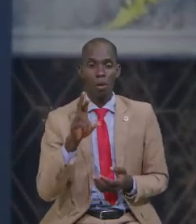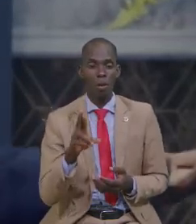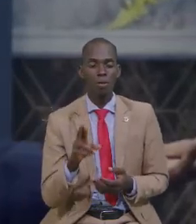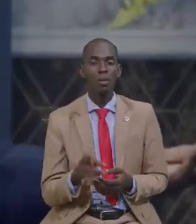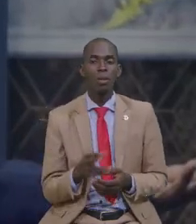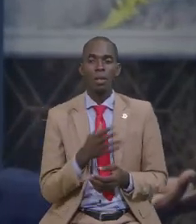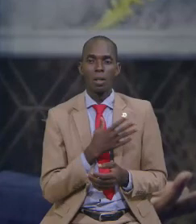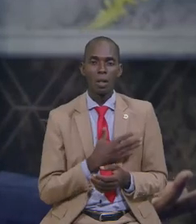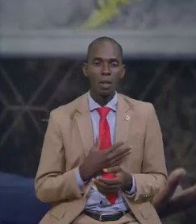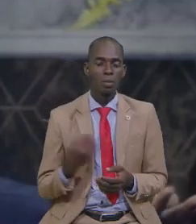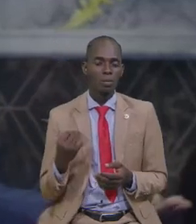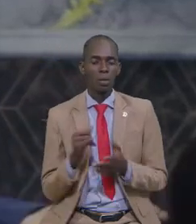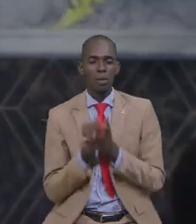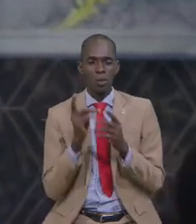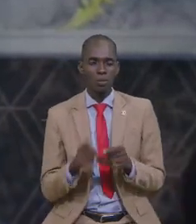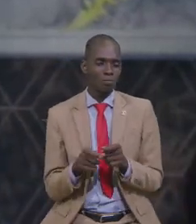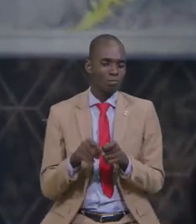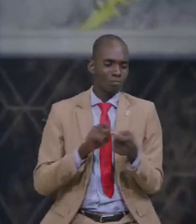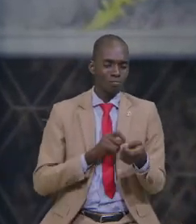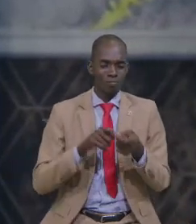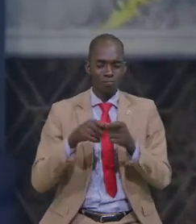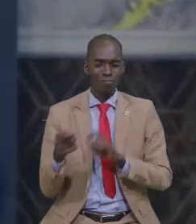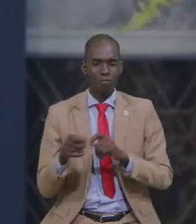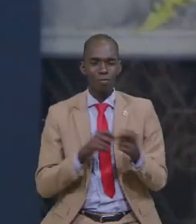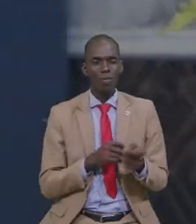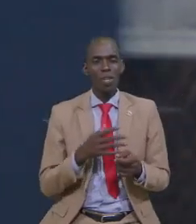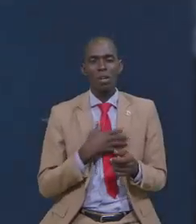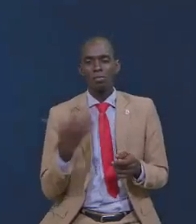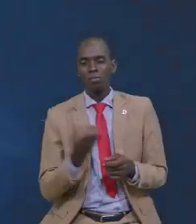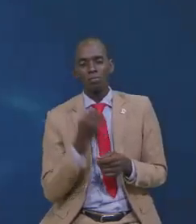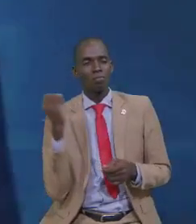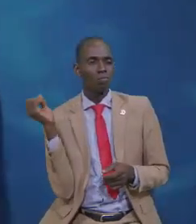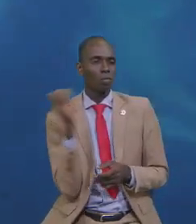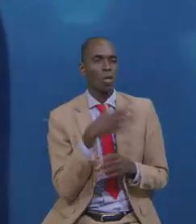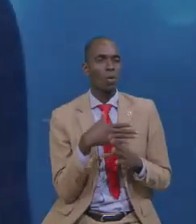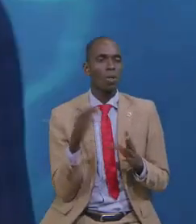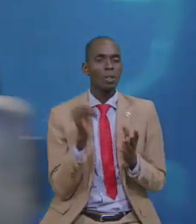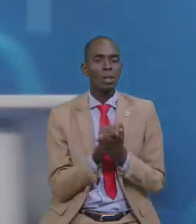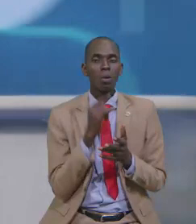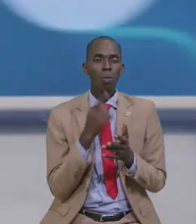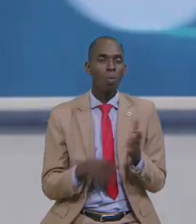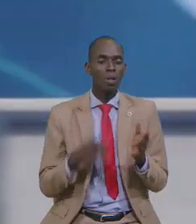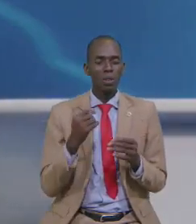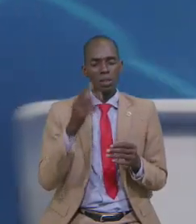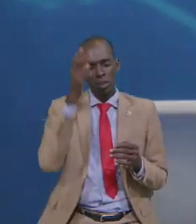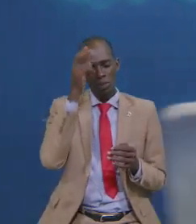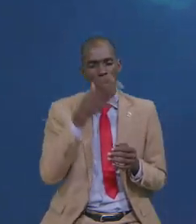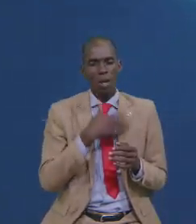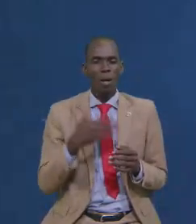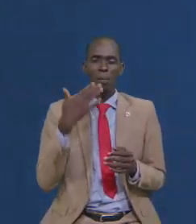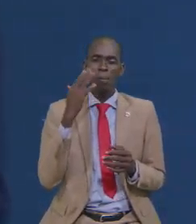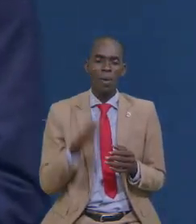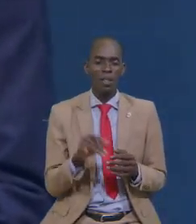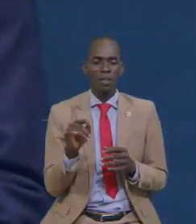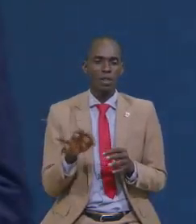rough handle them, then they throw them away. That's what the devil and the evil spirits and their cohorts, that's what